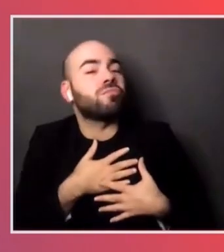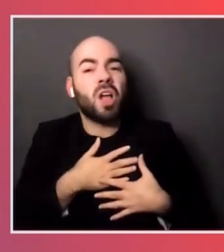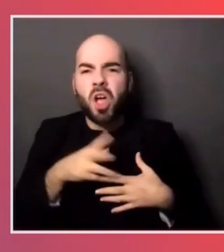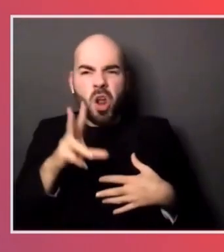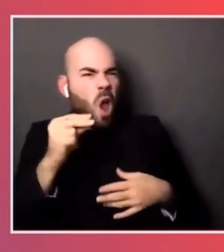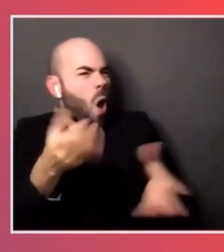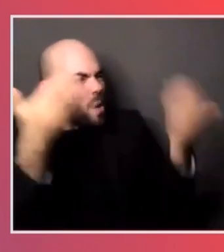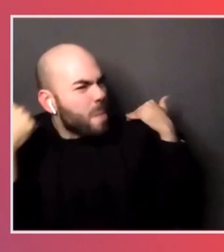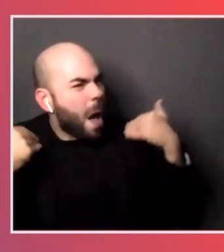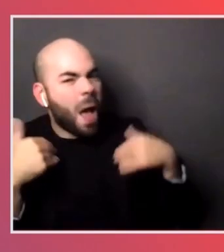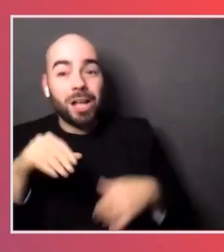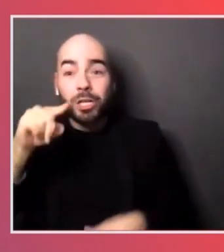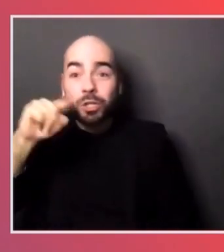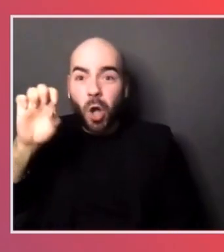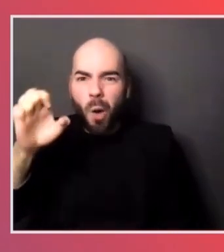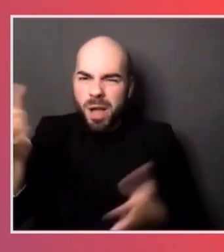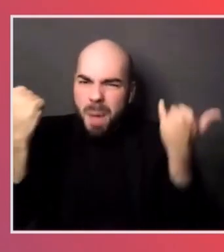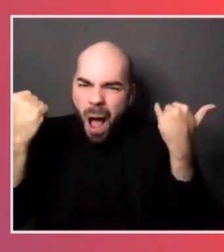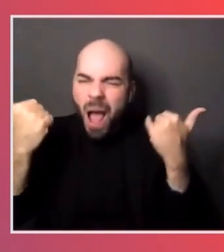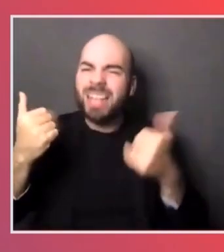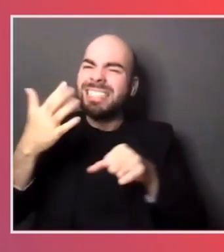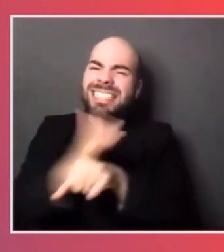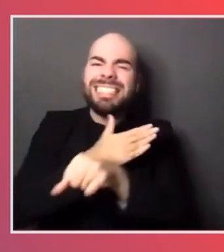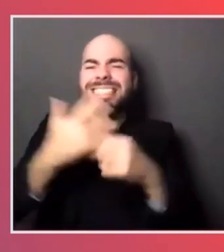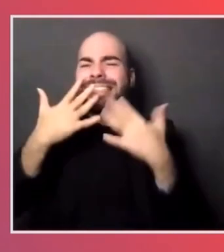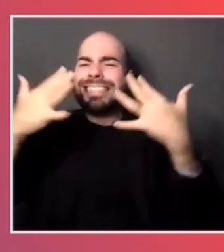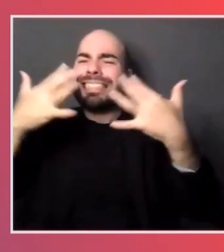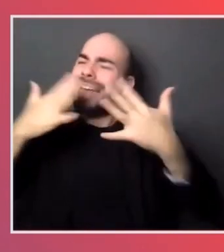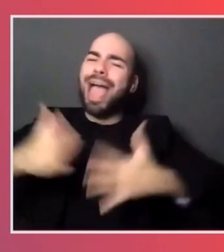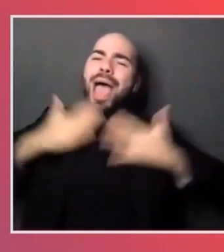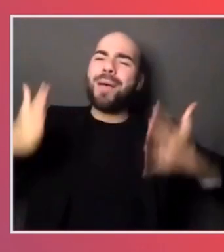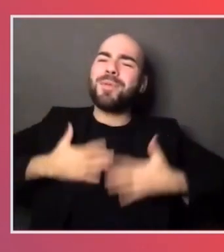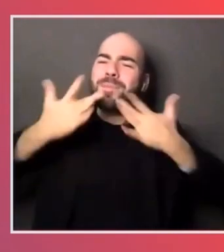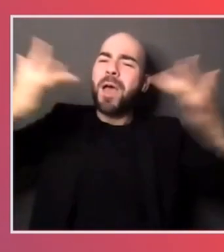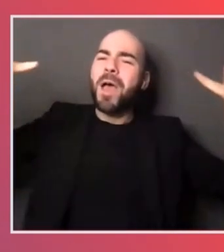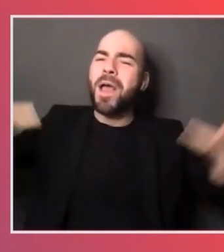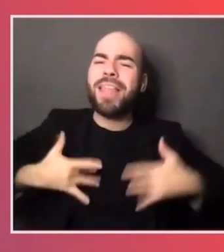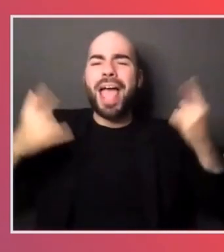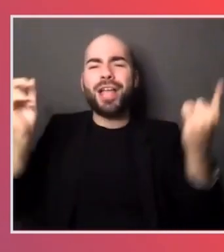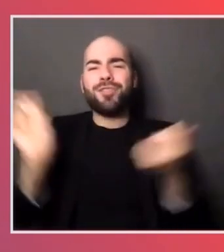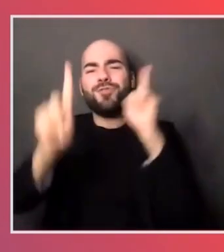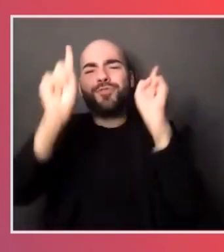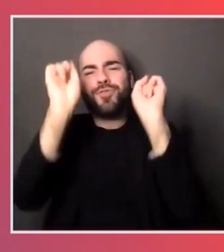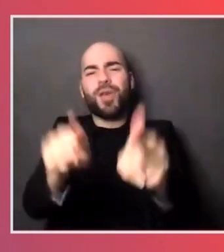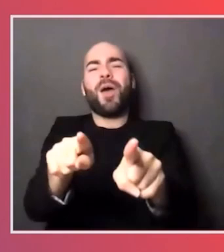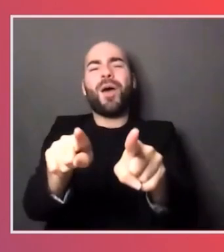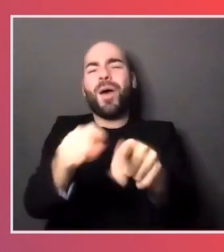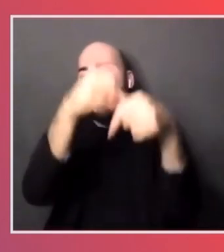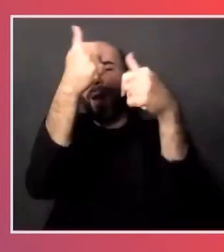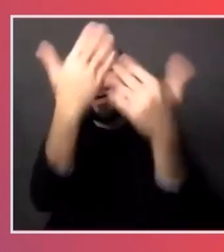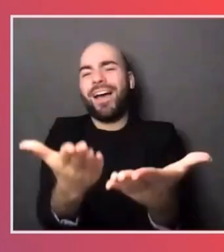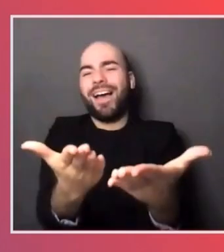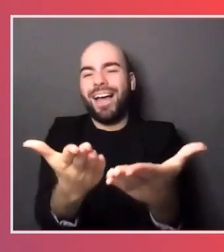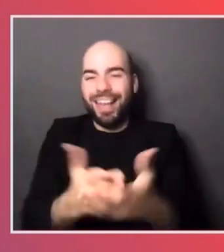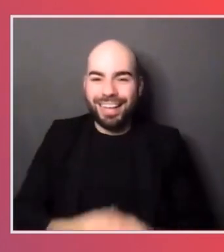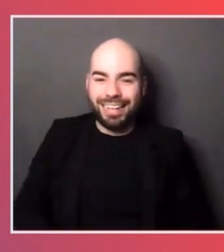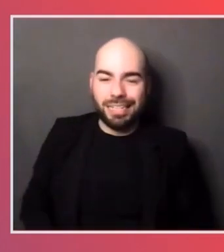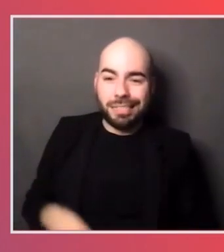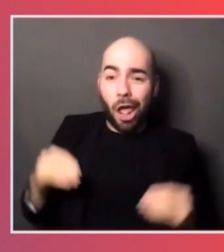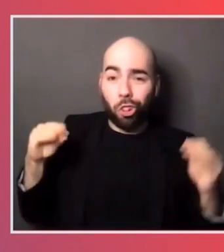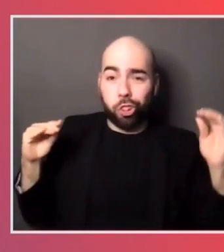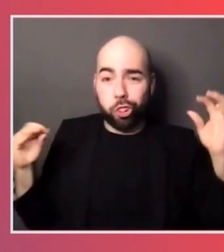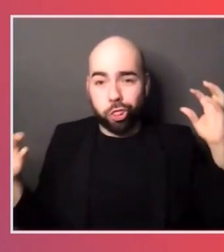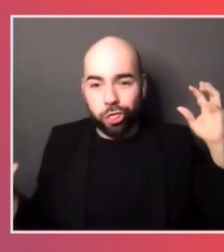you. And you can have the It's going to sound like we're singing around. Birthday